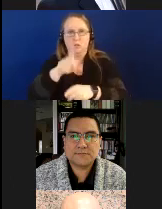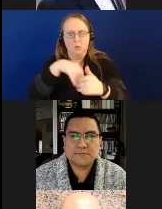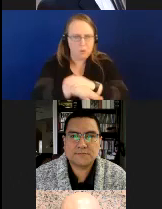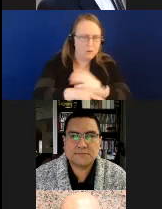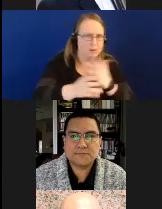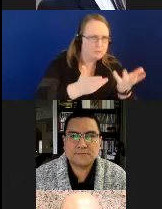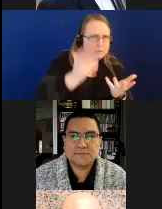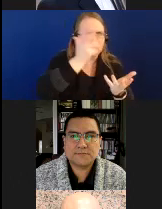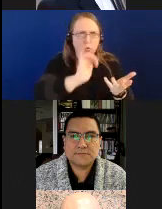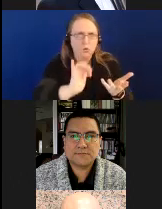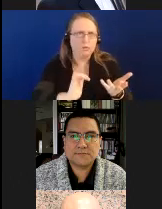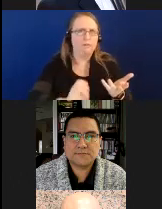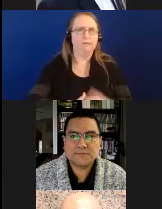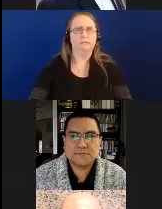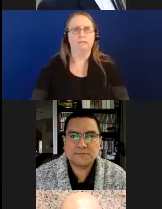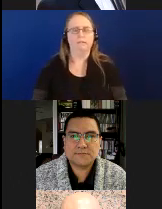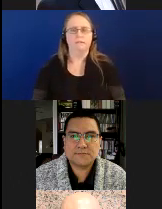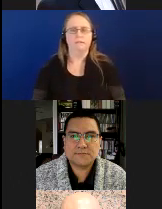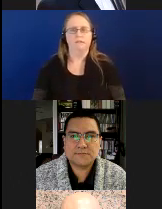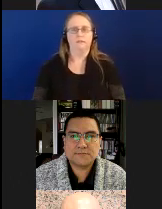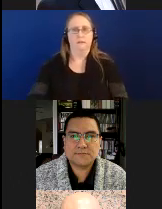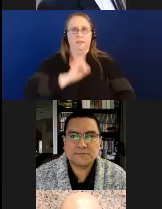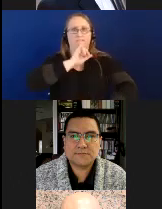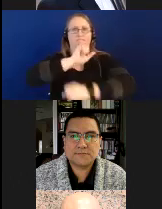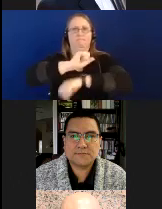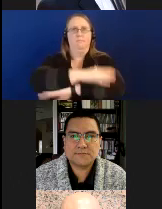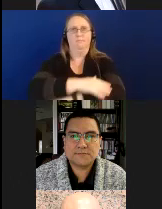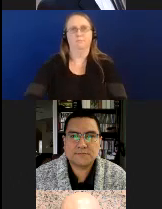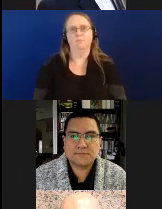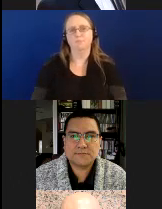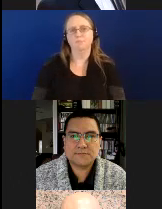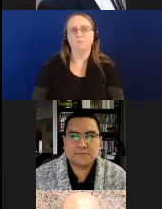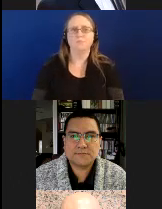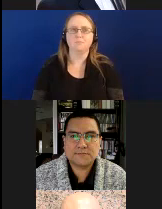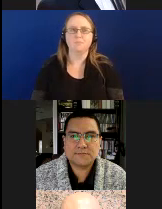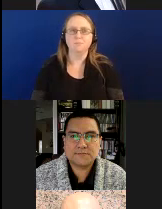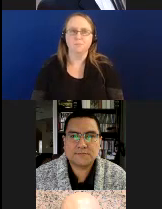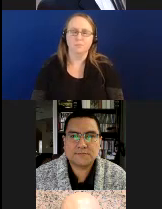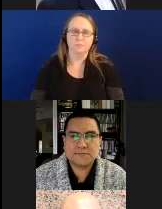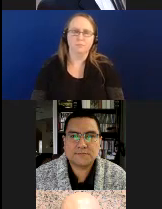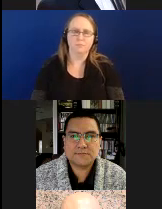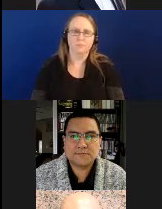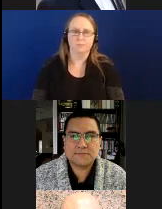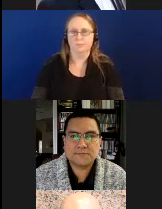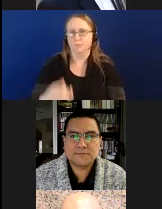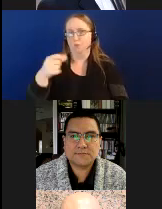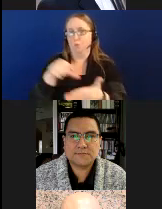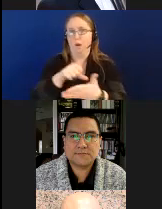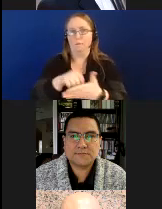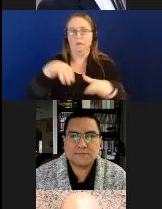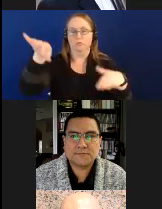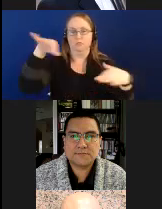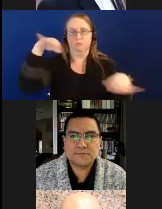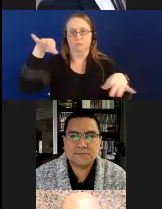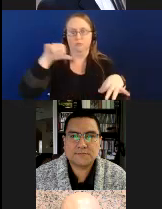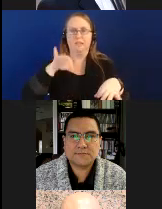will look like in the actual system. In addition to that, we have this one pager, which is if you just